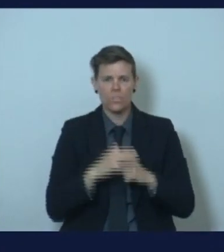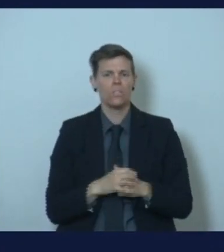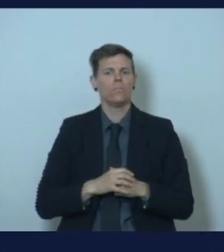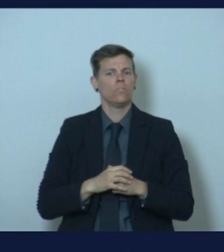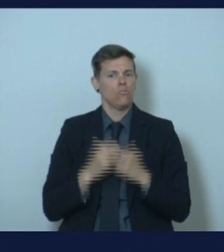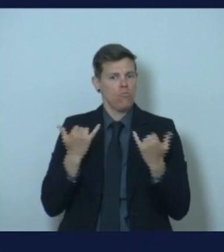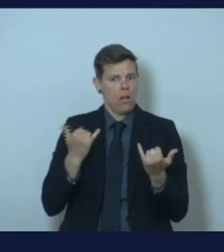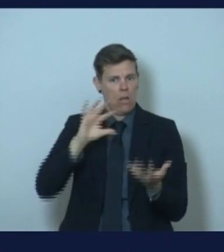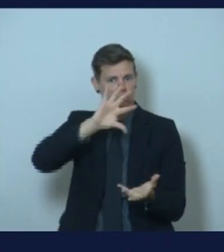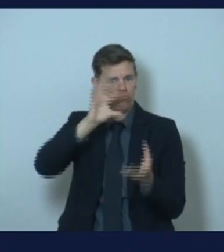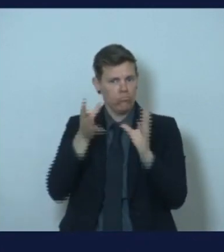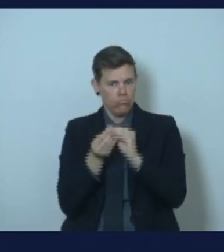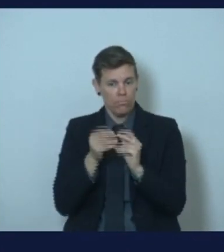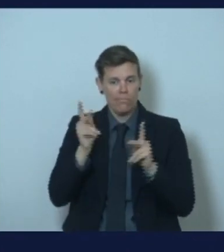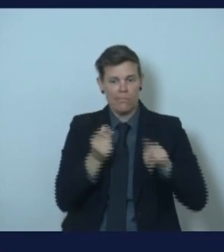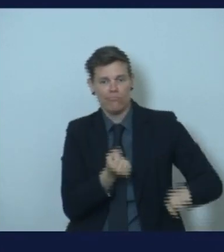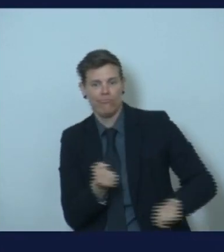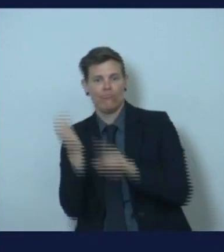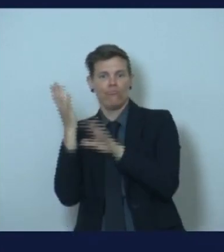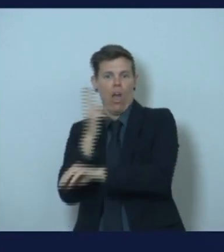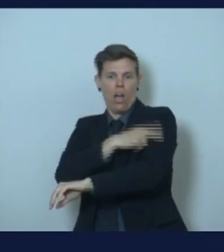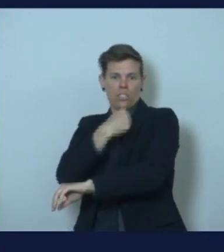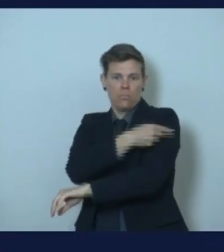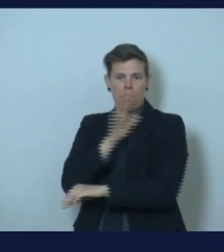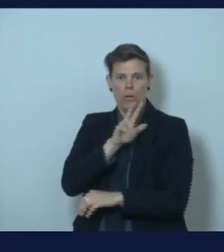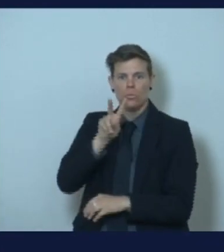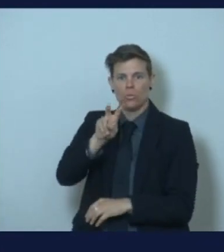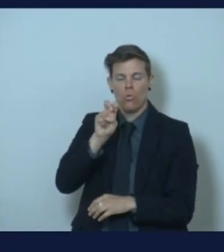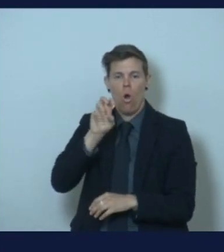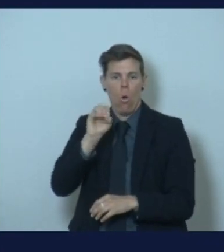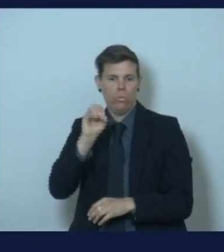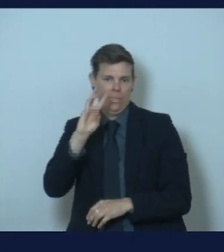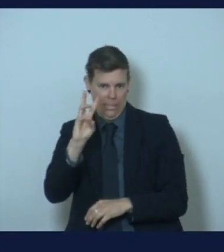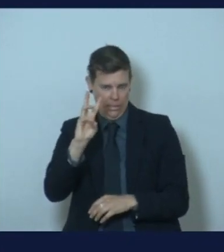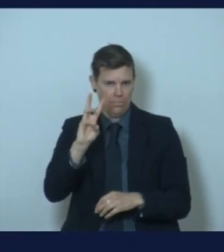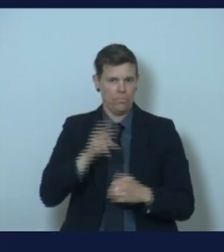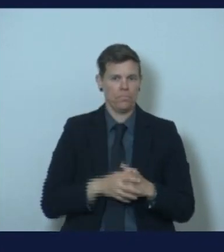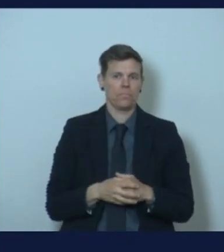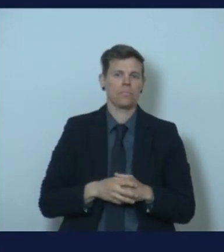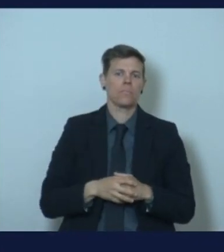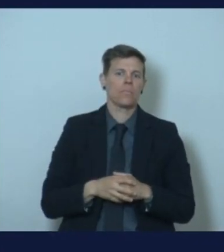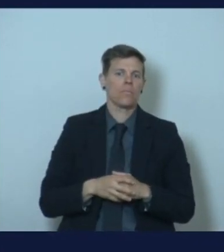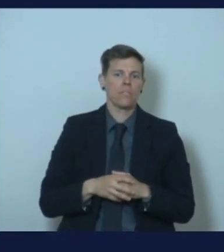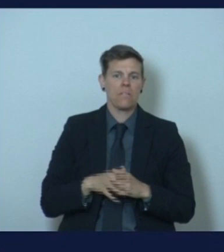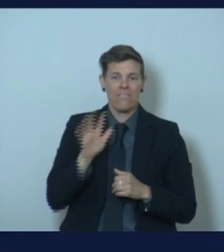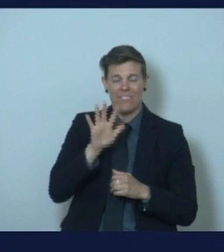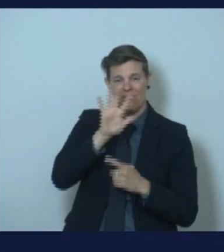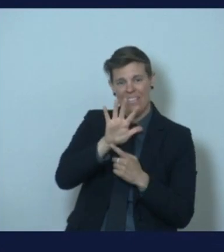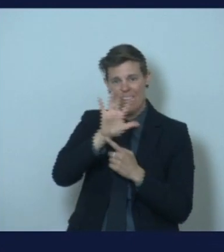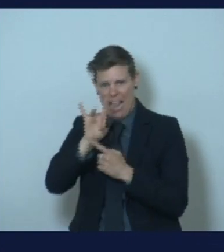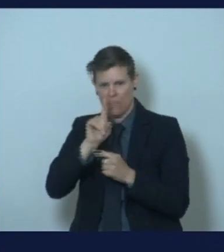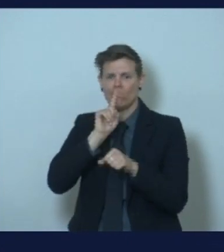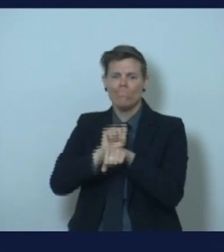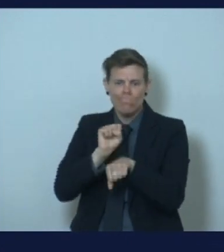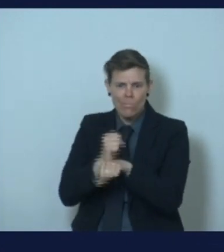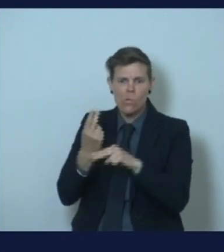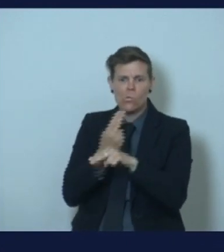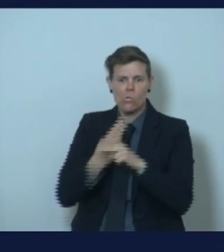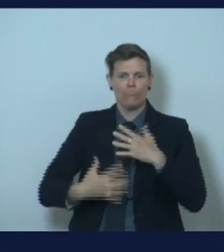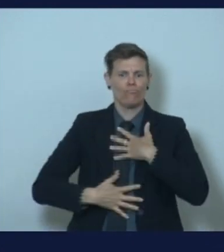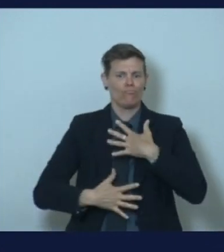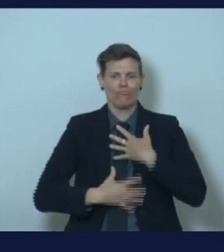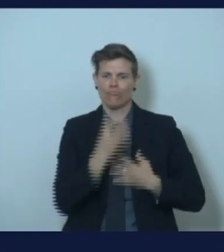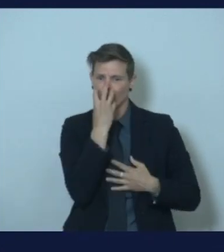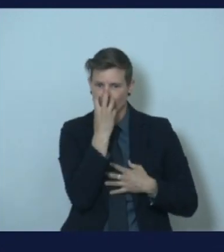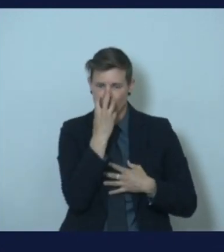got 58 on ventilators. That number is a bit high when we compare that to national averages, and again, because we have to pay